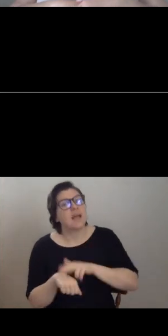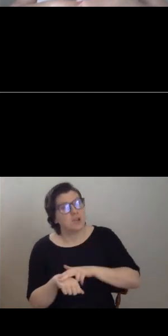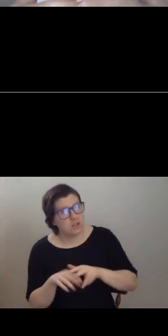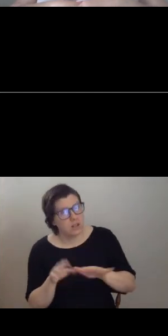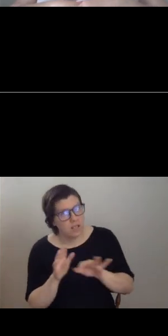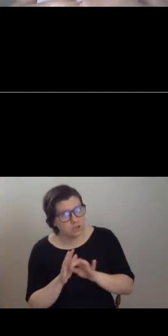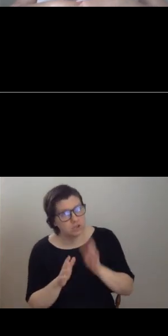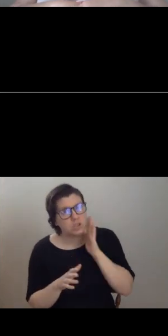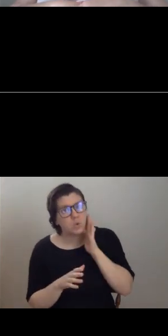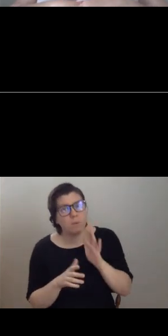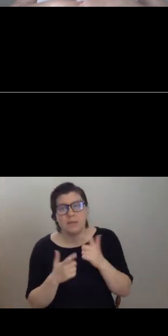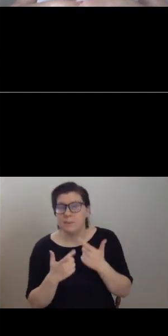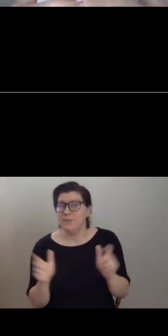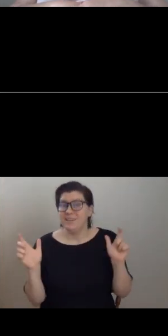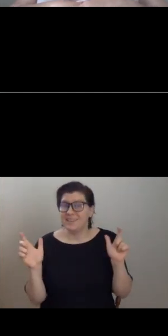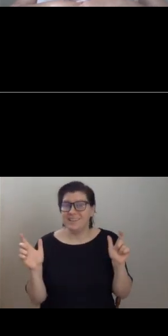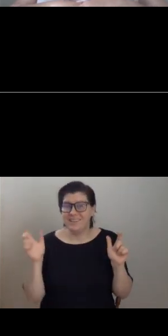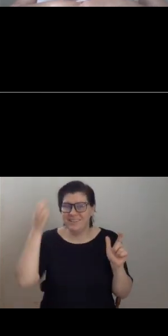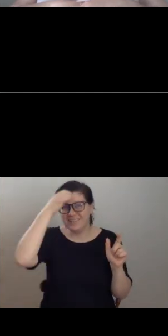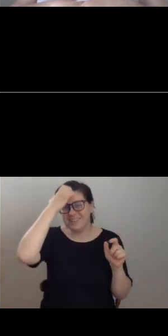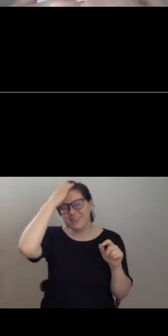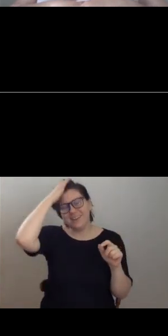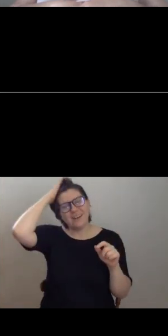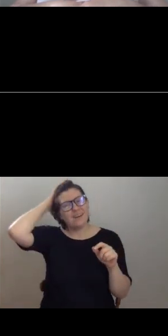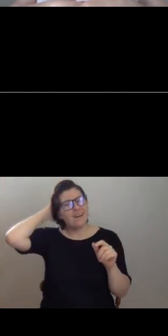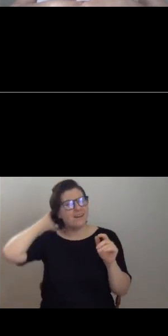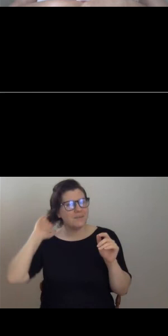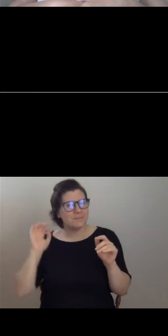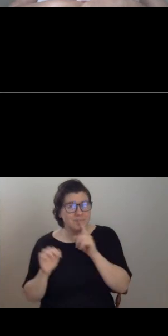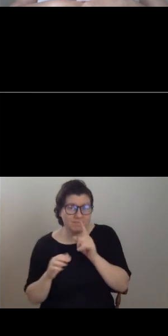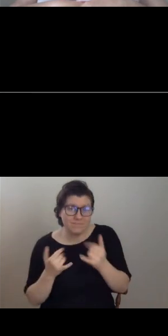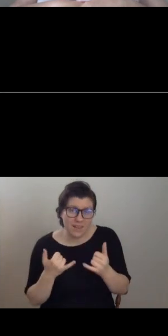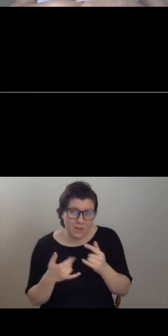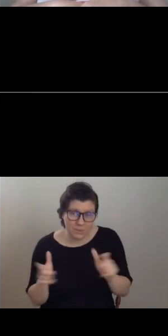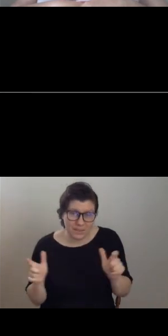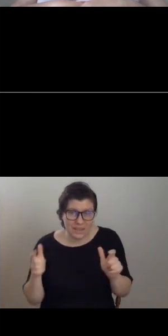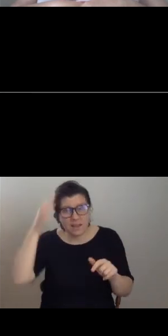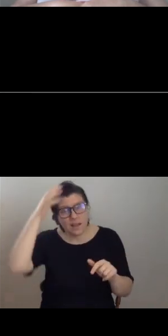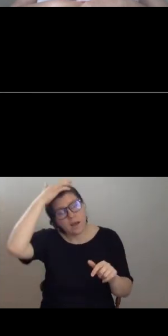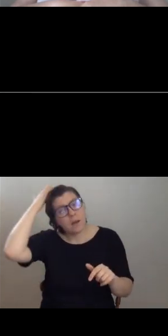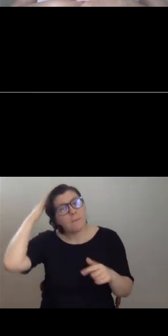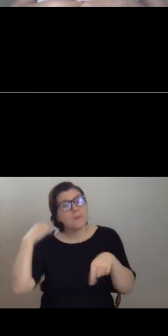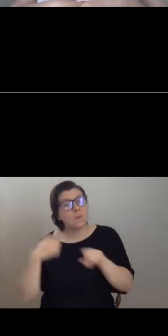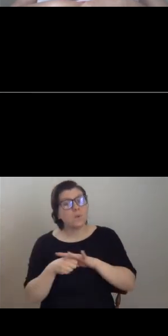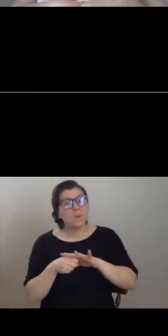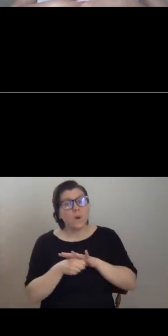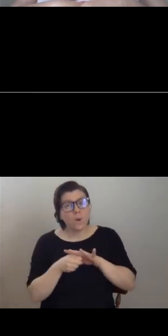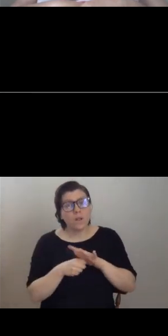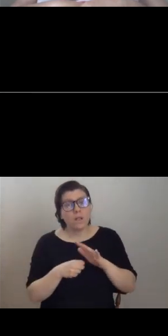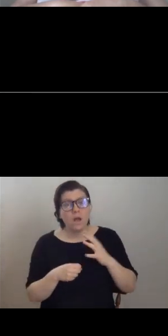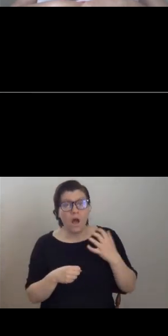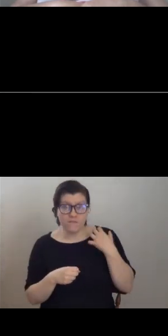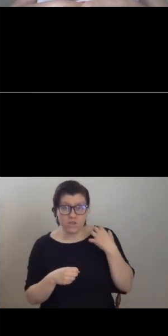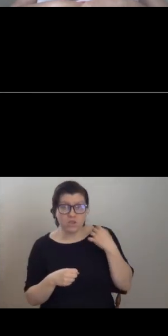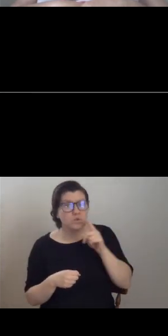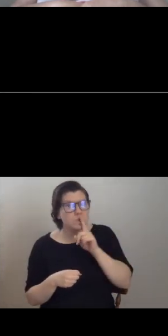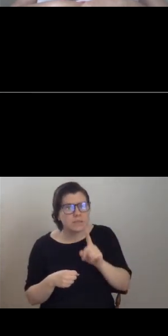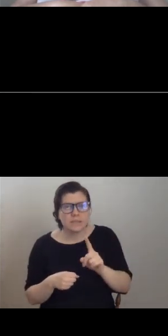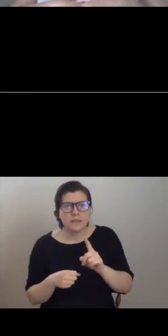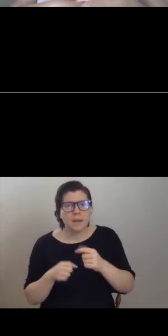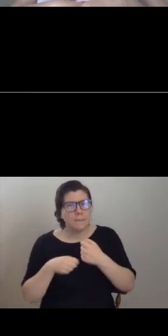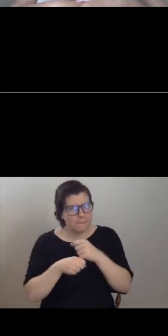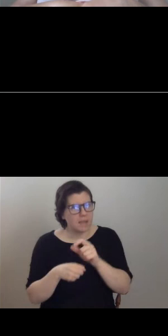going to be big and is now, but those local officials really make those very impactful